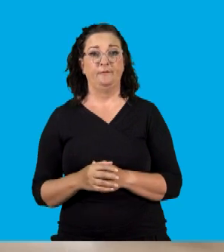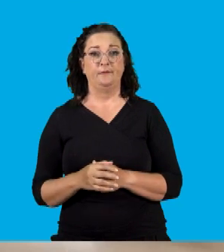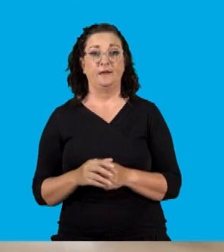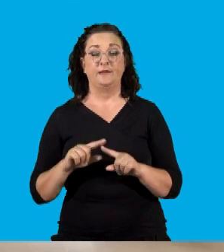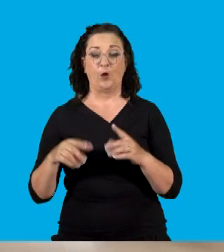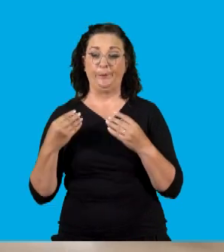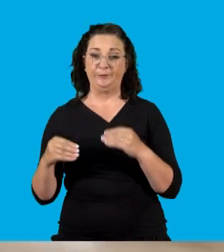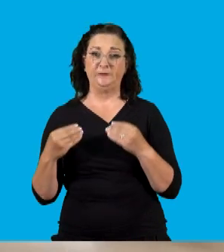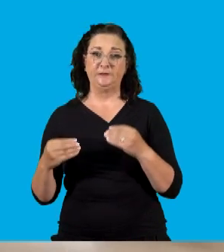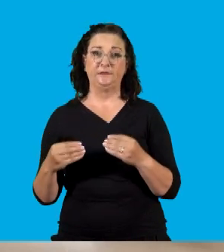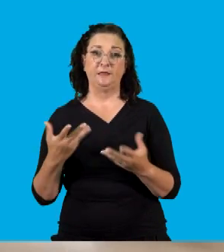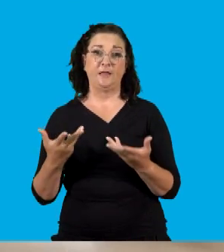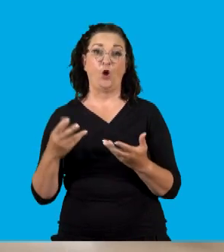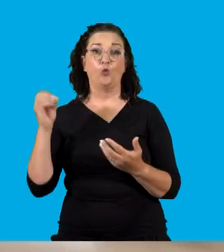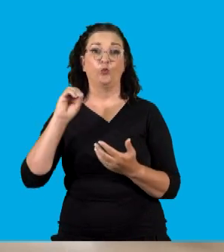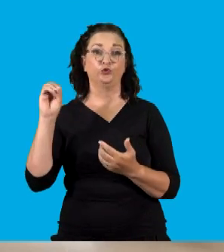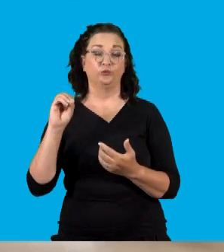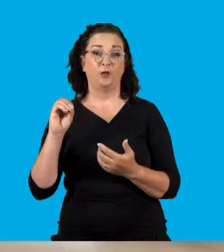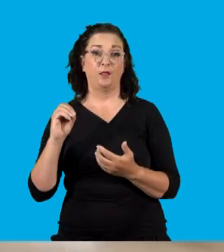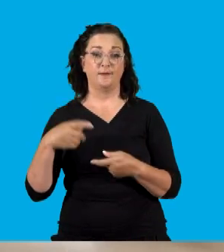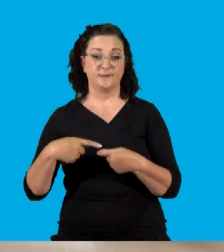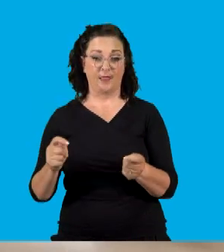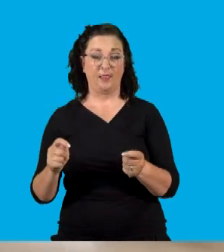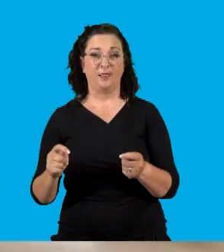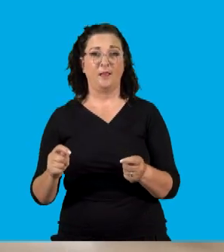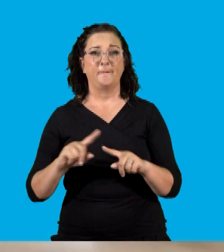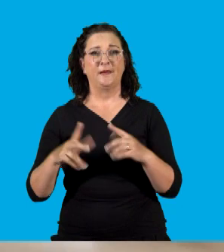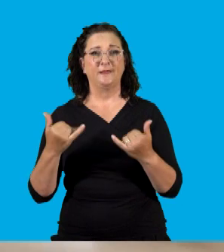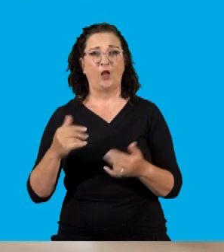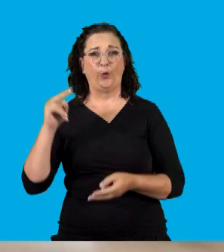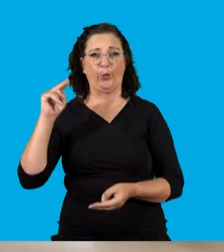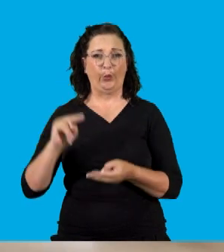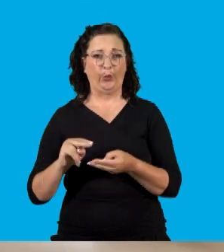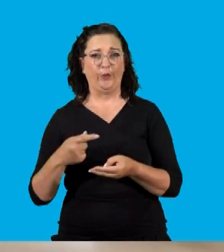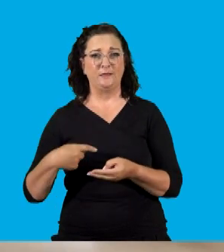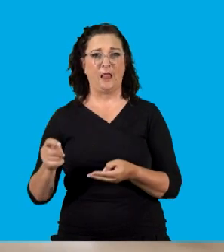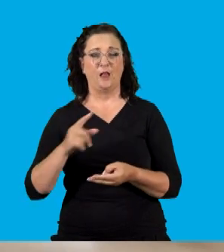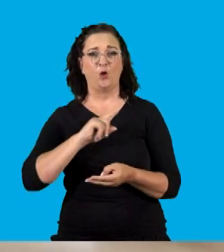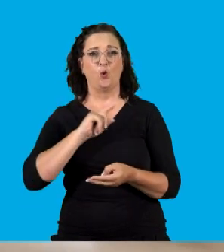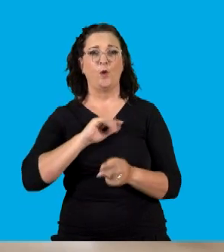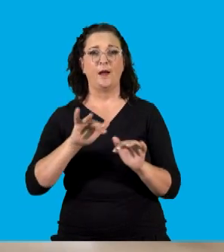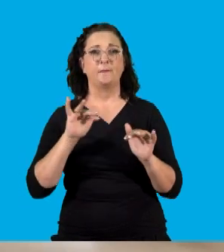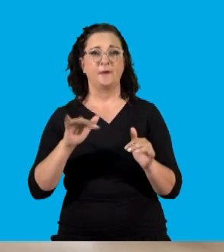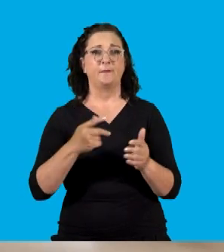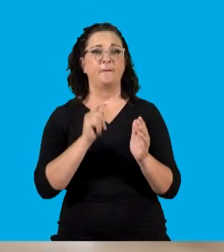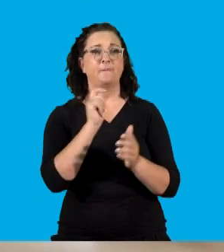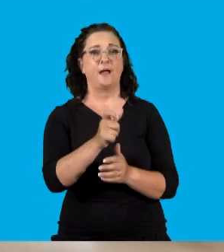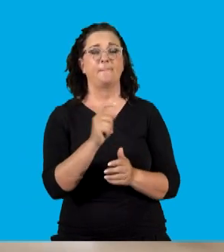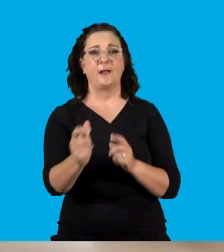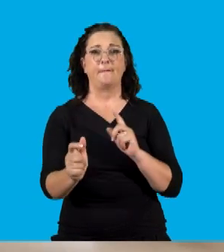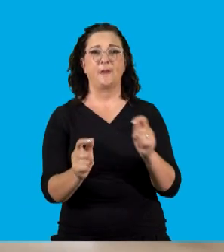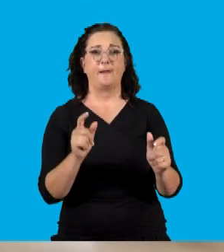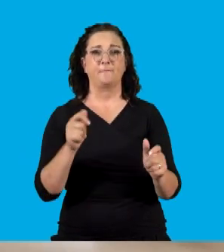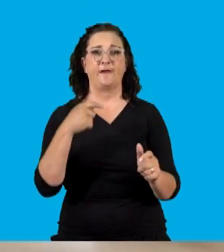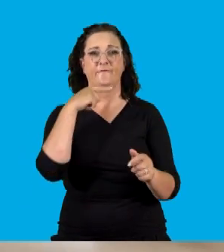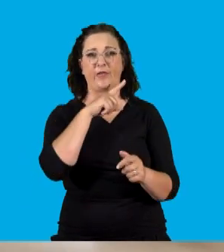So what happens to businesses who sell original products? Now they end up losing what? They end up losing sales. They end up losing profits because